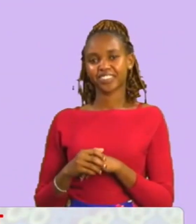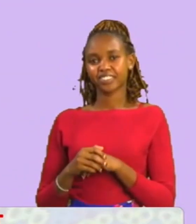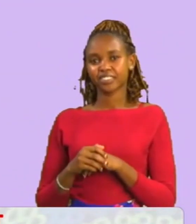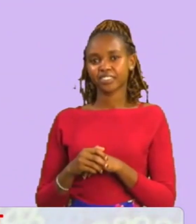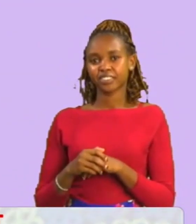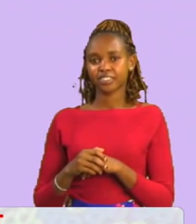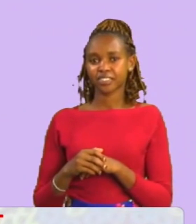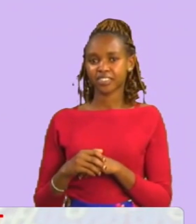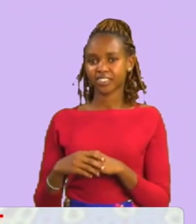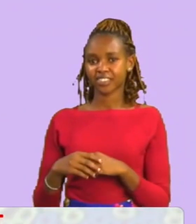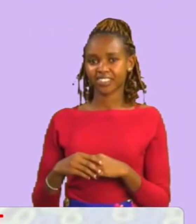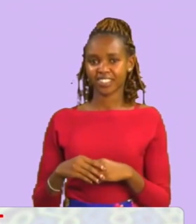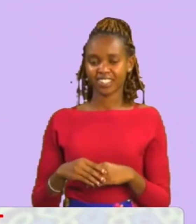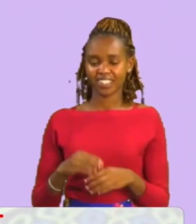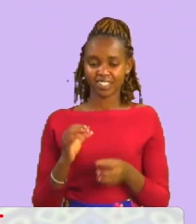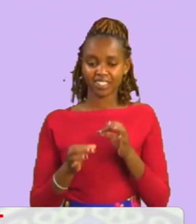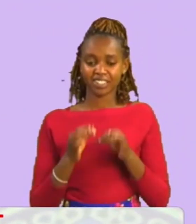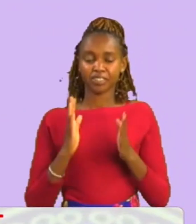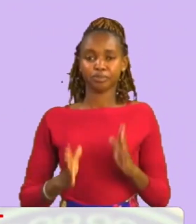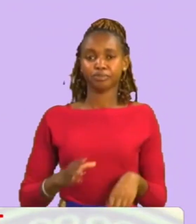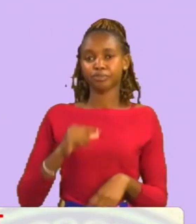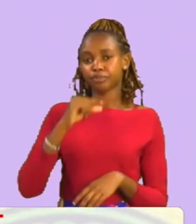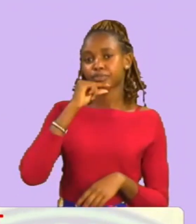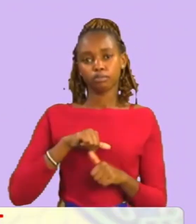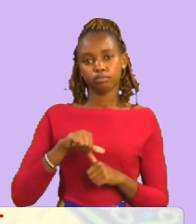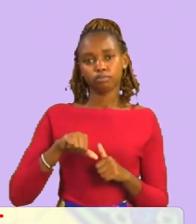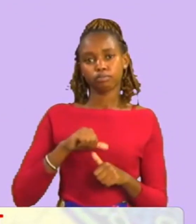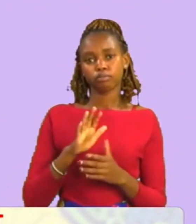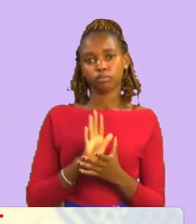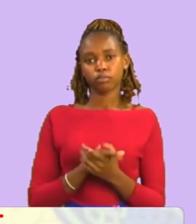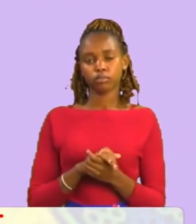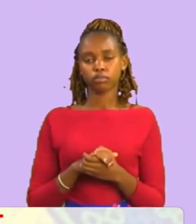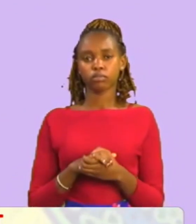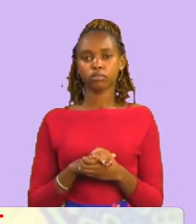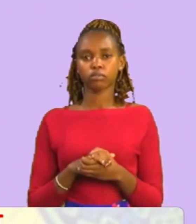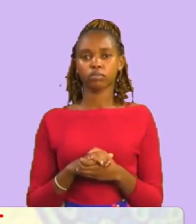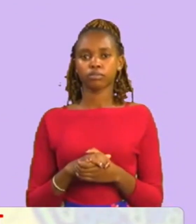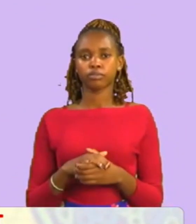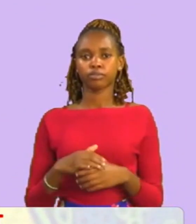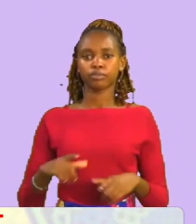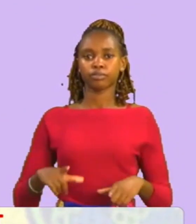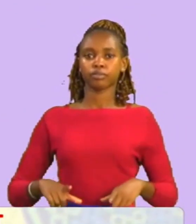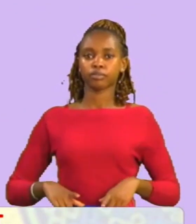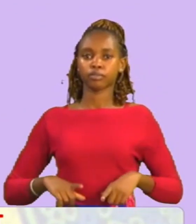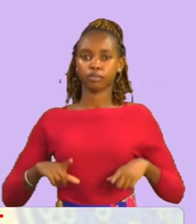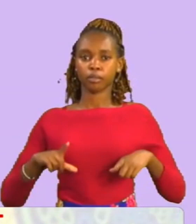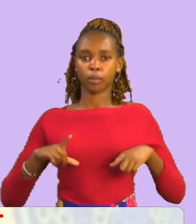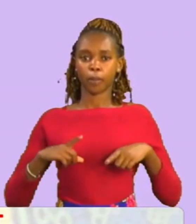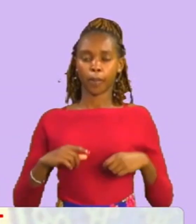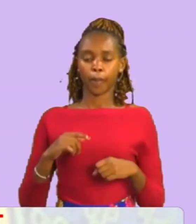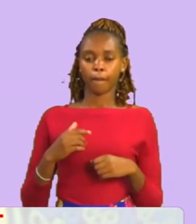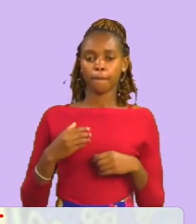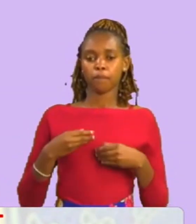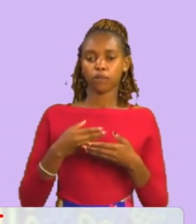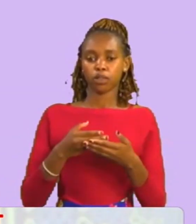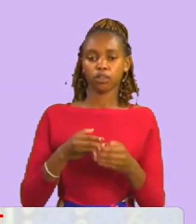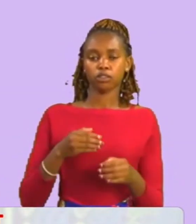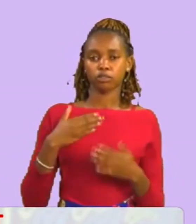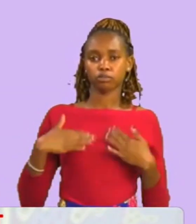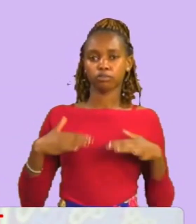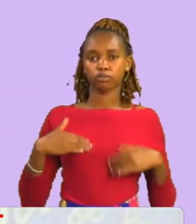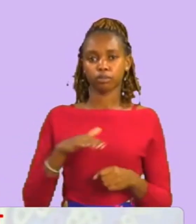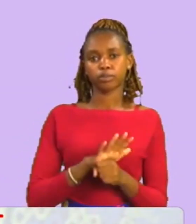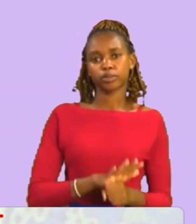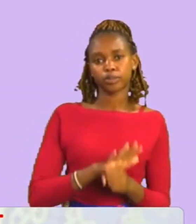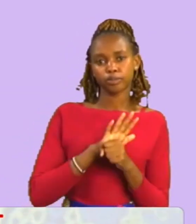Yes. Pale kwa lugha shati kuna Grace lakini ile masaa kwa nini? Sasa nikwambia life inapeleka watu pressure sana. Life inapeleka watu